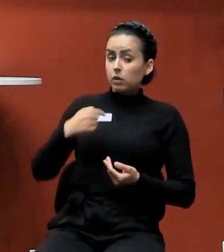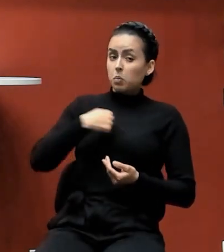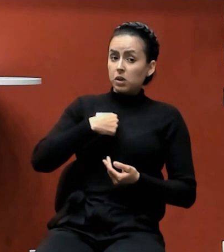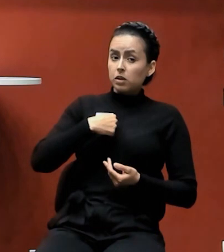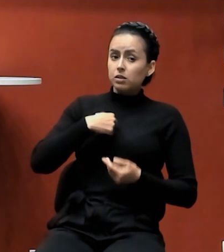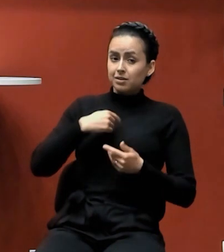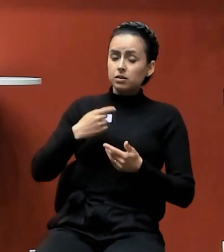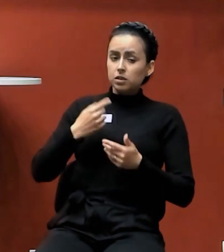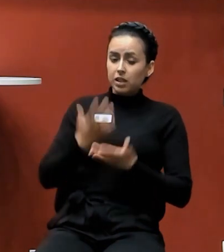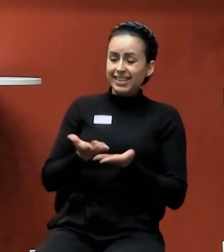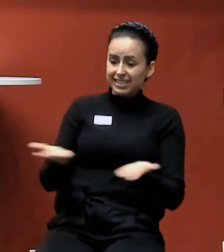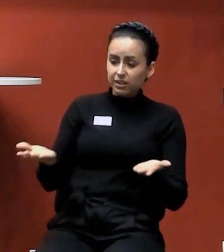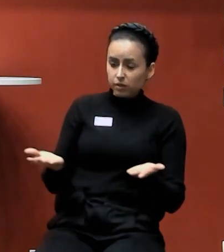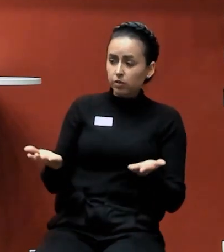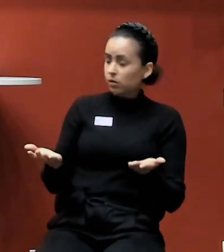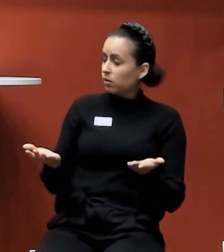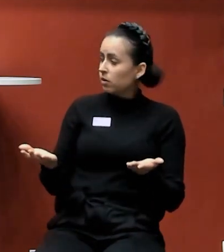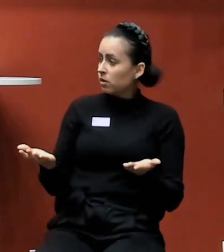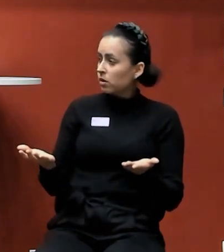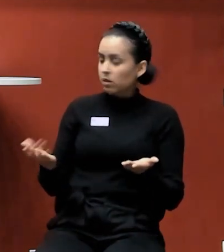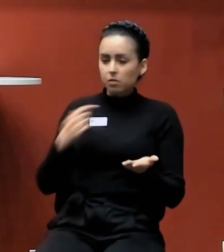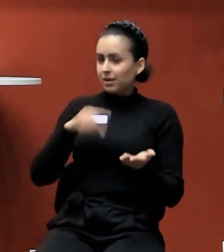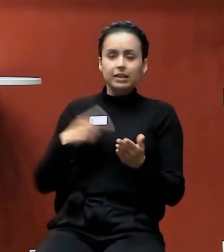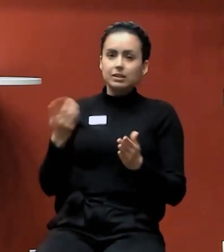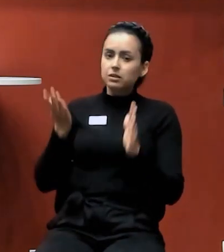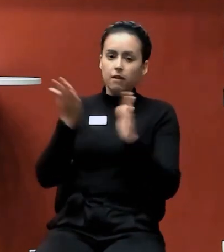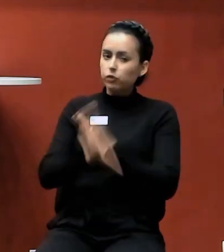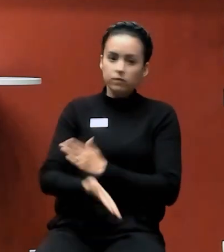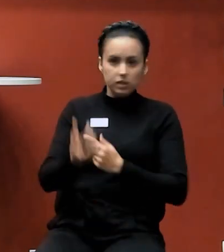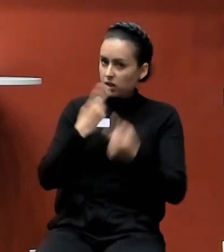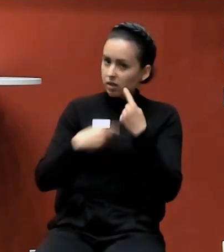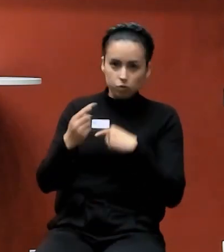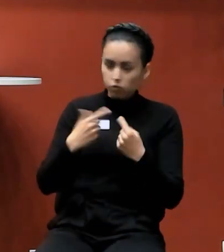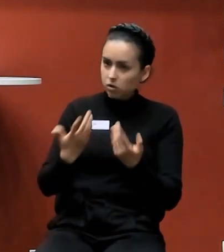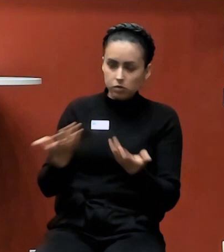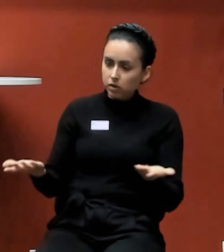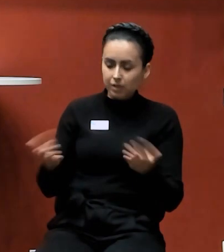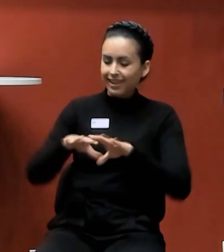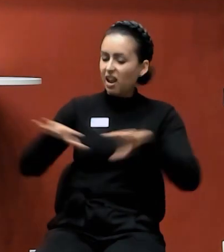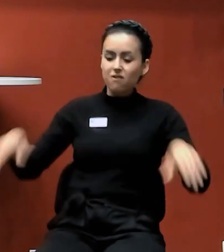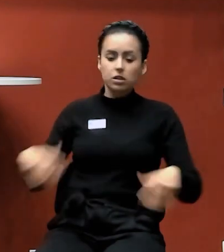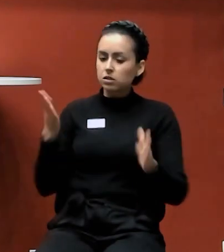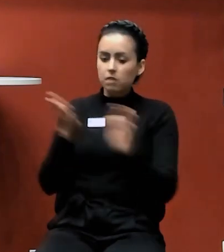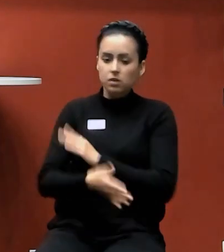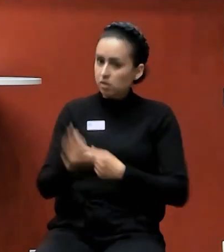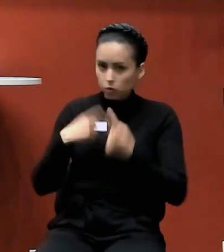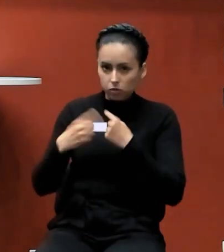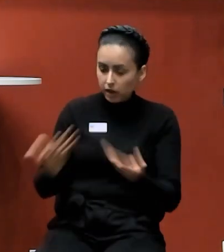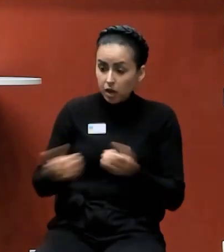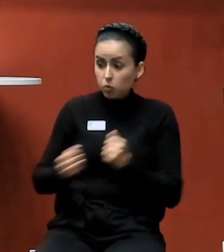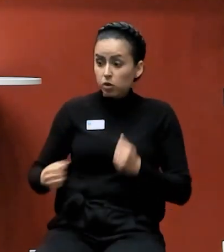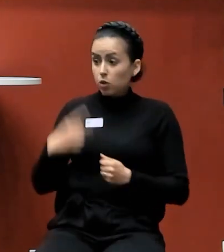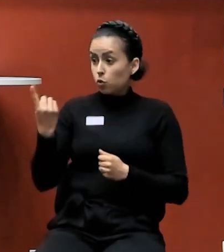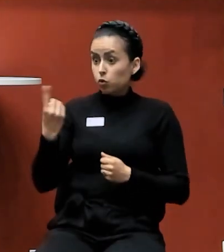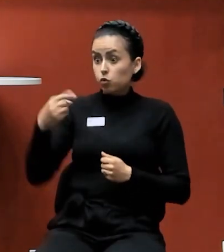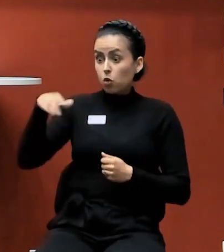different thing. We weren't talking about the axis of the stage, but one of the children fell